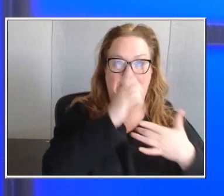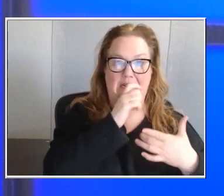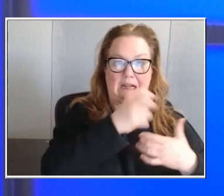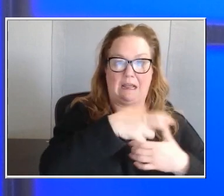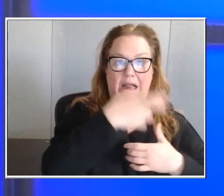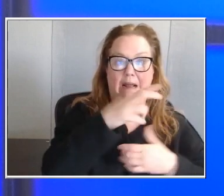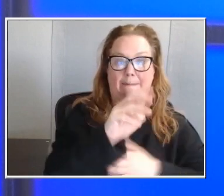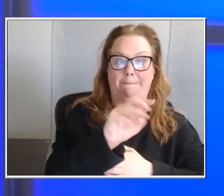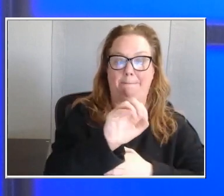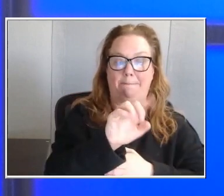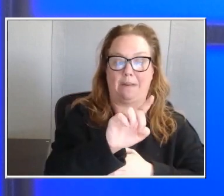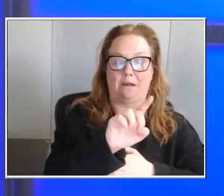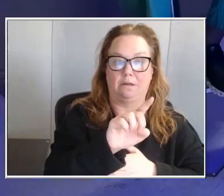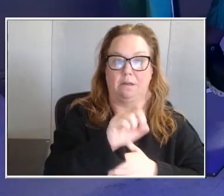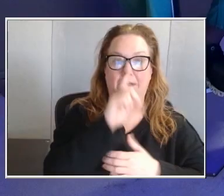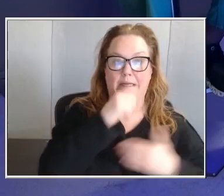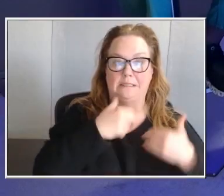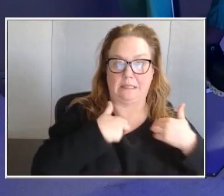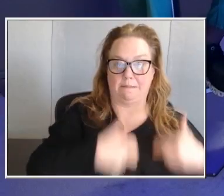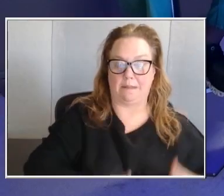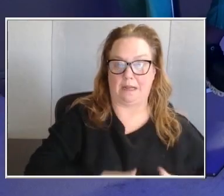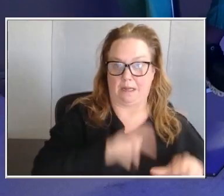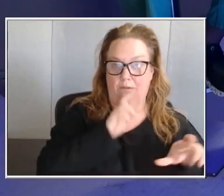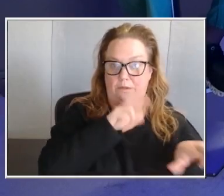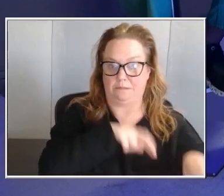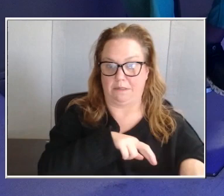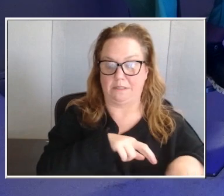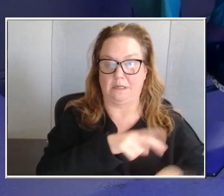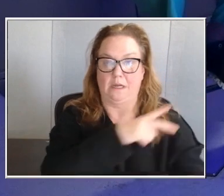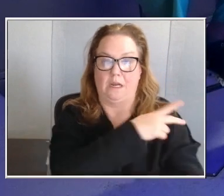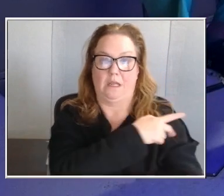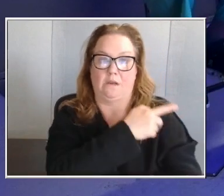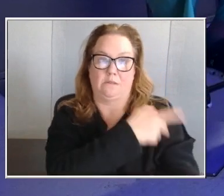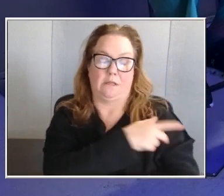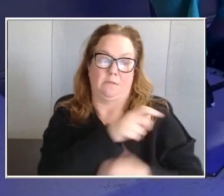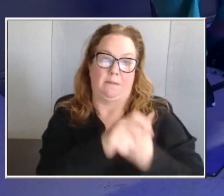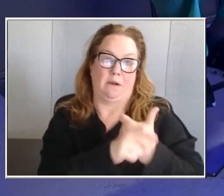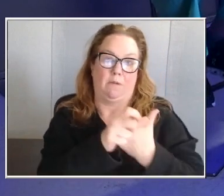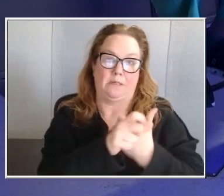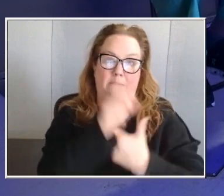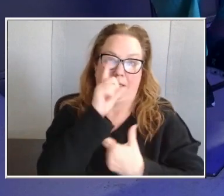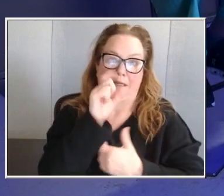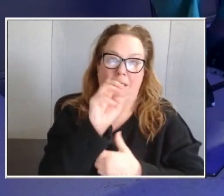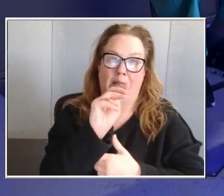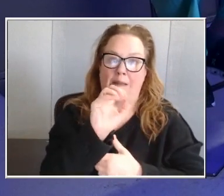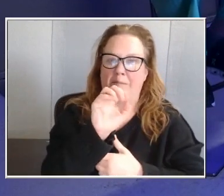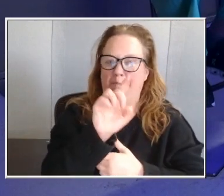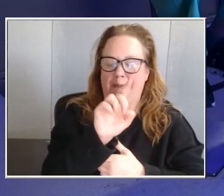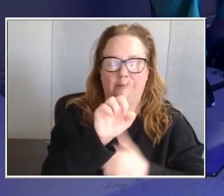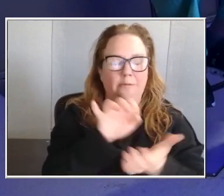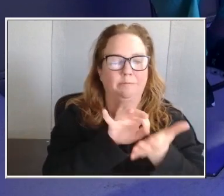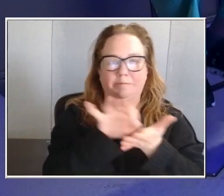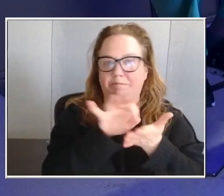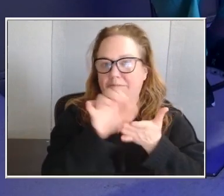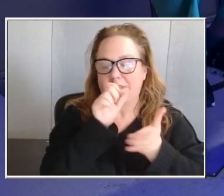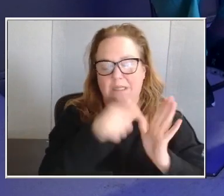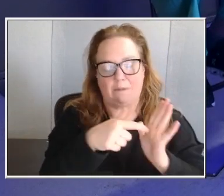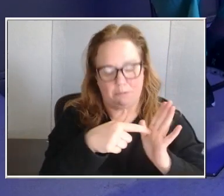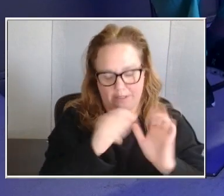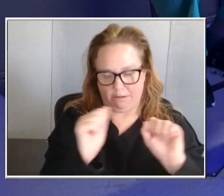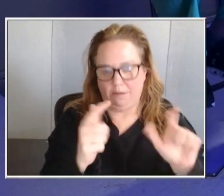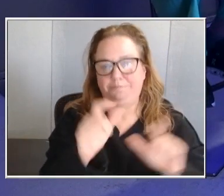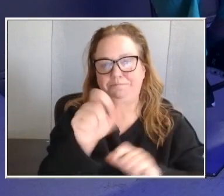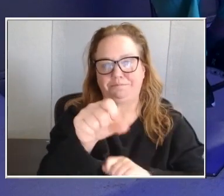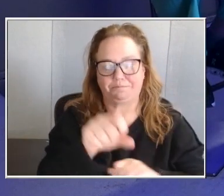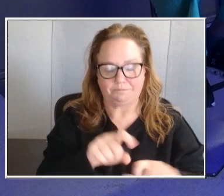how the body responds. And so those patients may be at risk because the Meld score doesn't even represent them all that well. Absolutely. That's exactly another whole